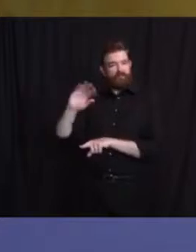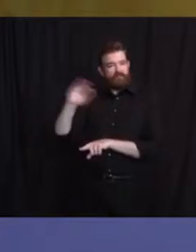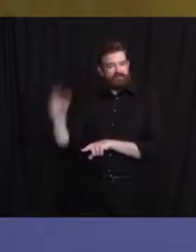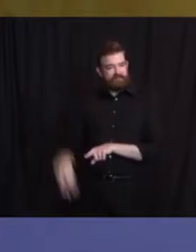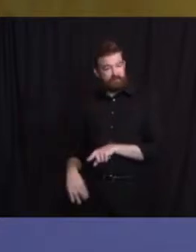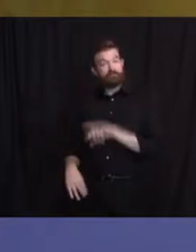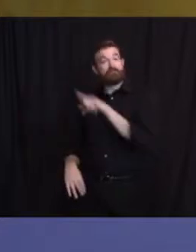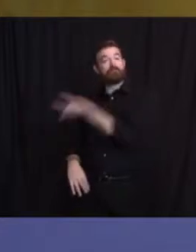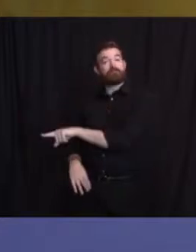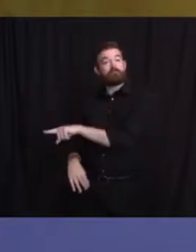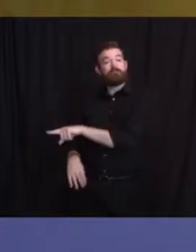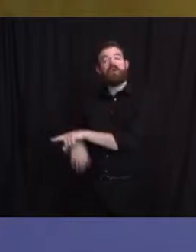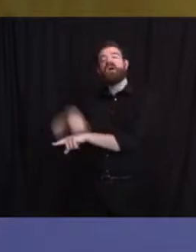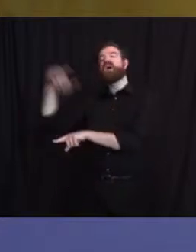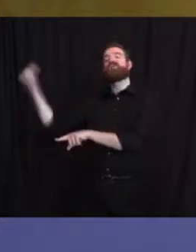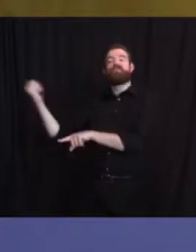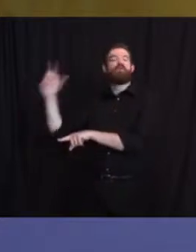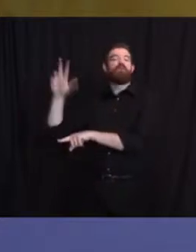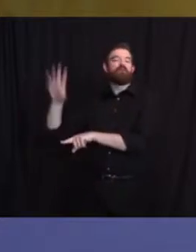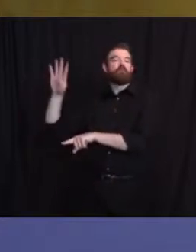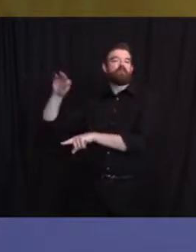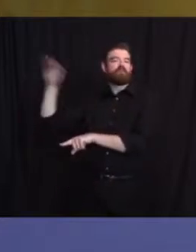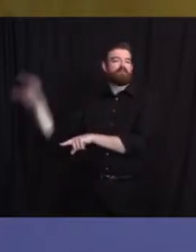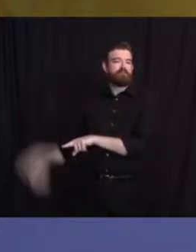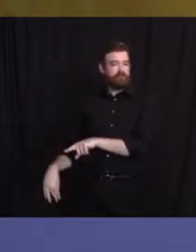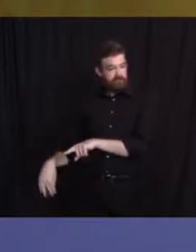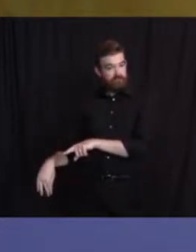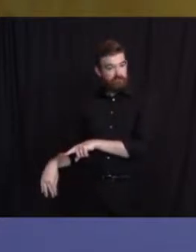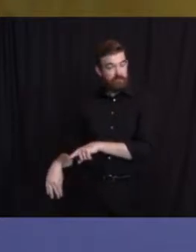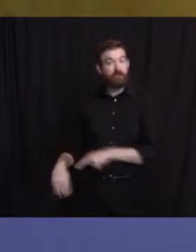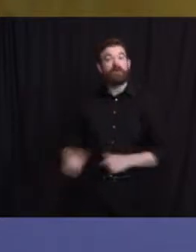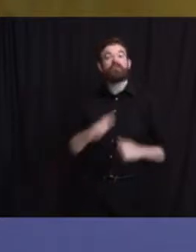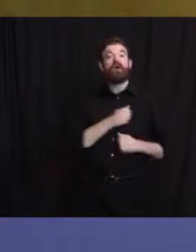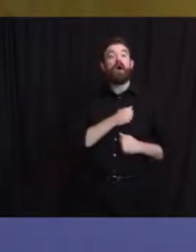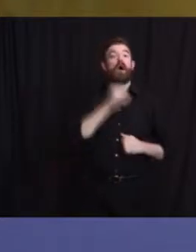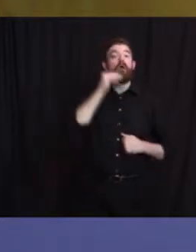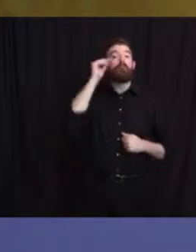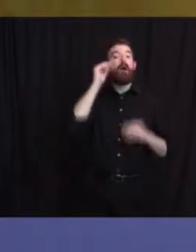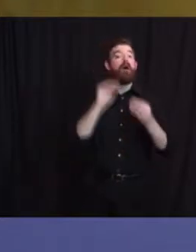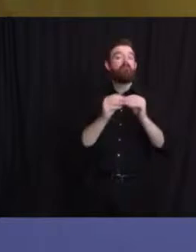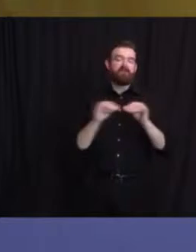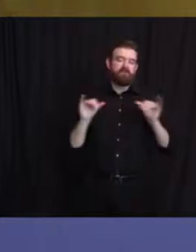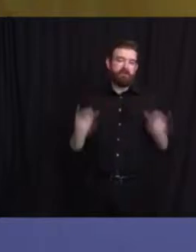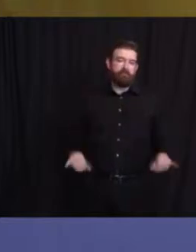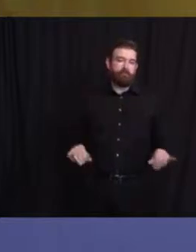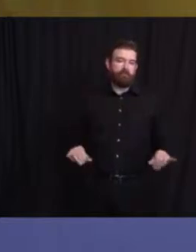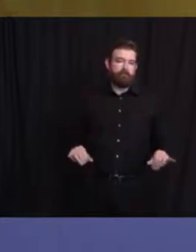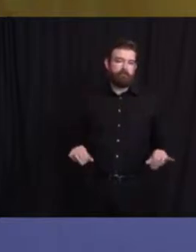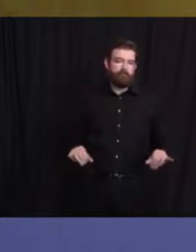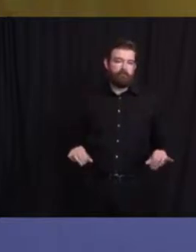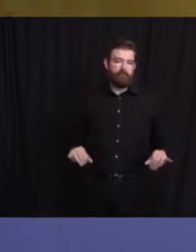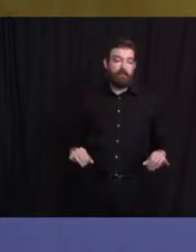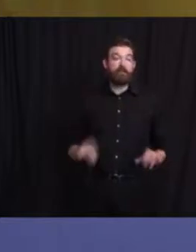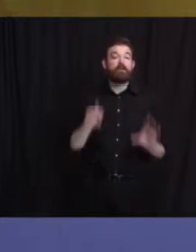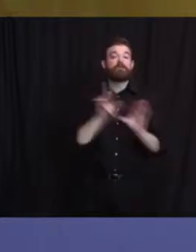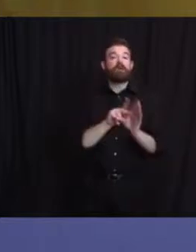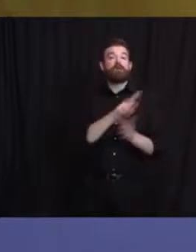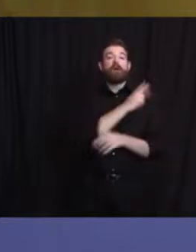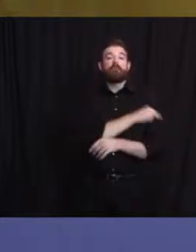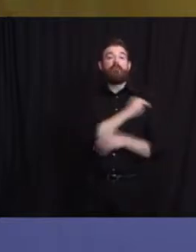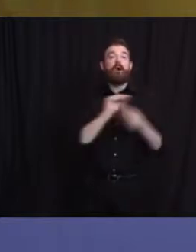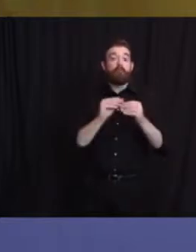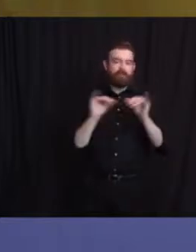3.4. Our state veteran homes, the numbers remain the same, and they also remain the same in our psychiatric